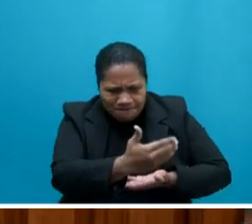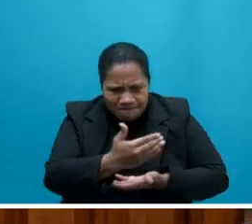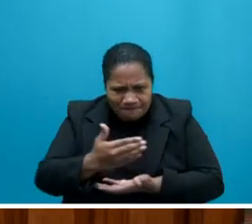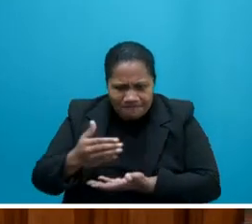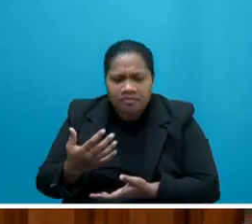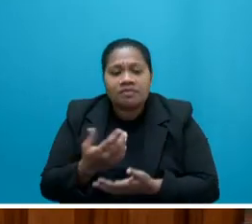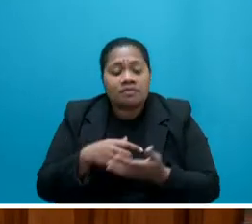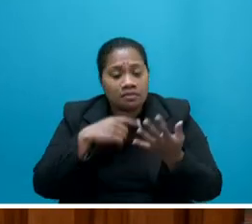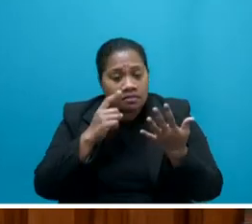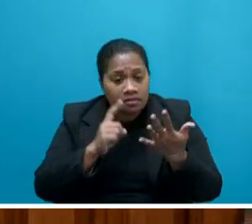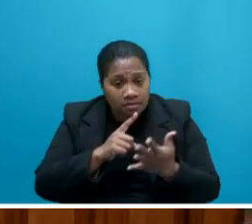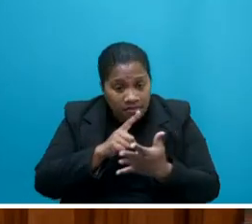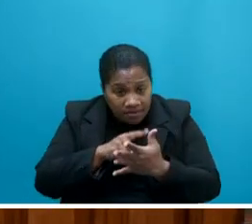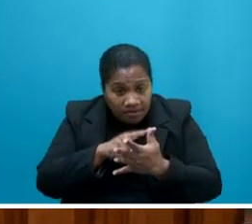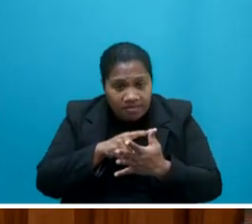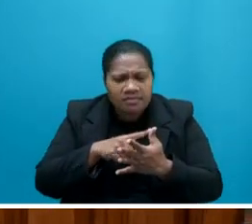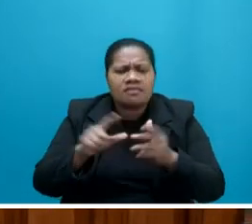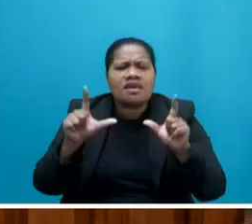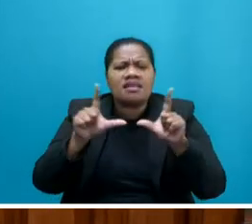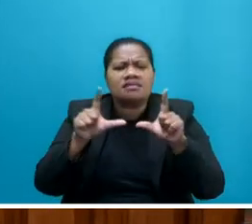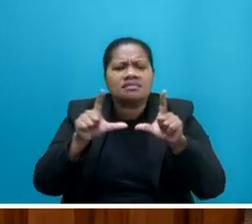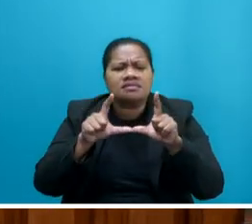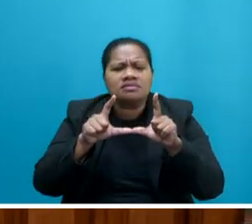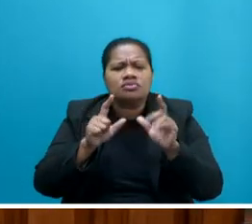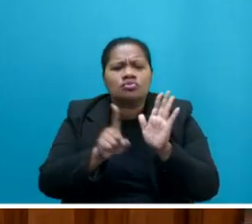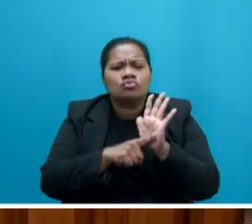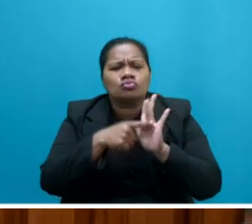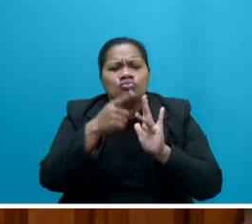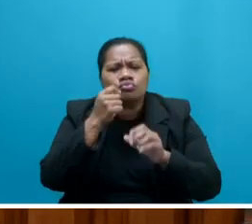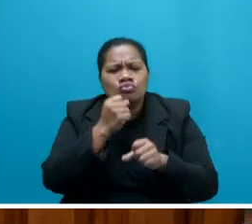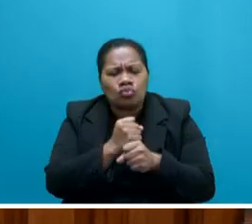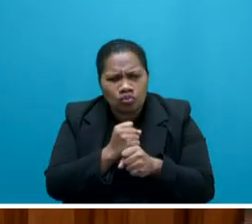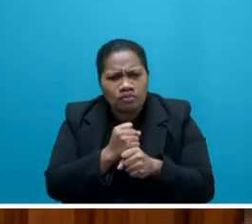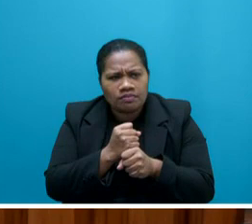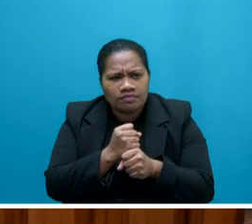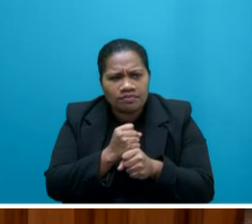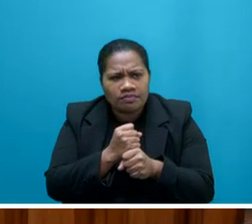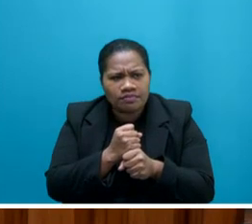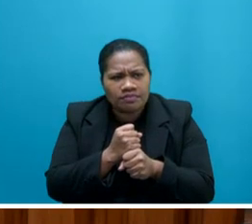log, which is discriminatory and reduces resource owners